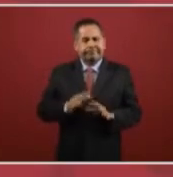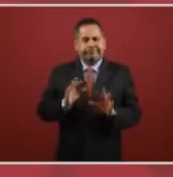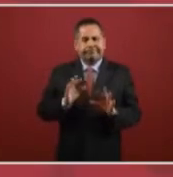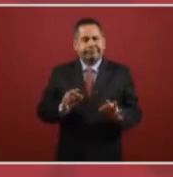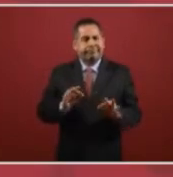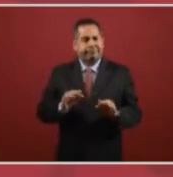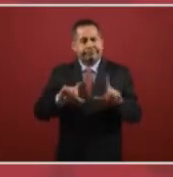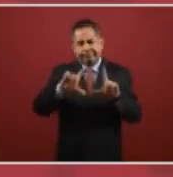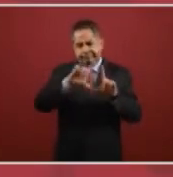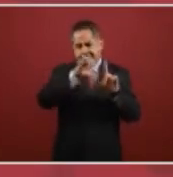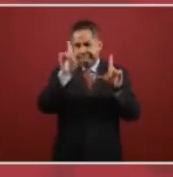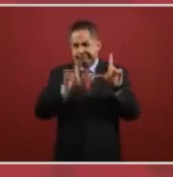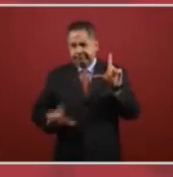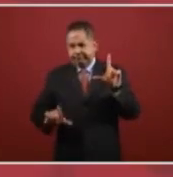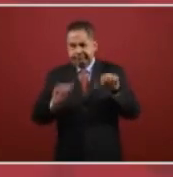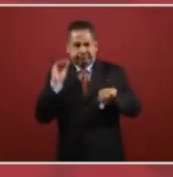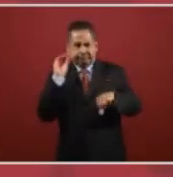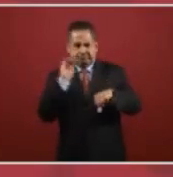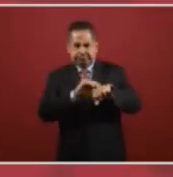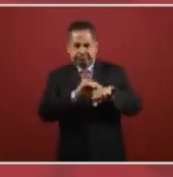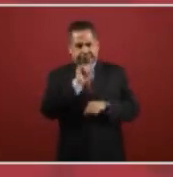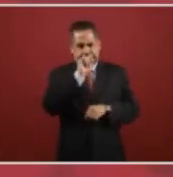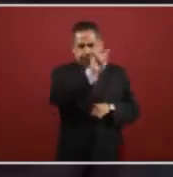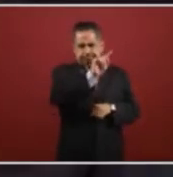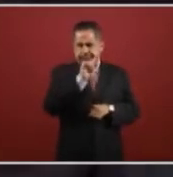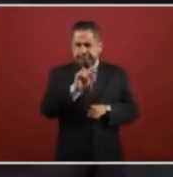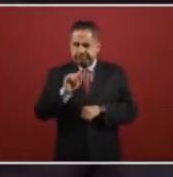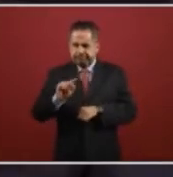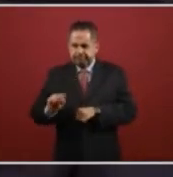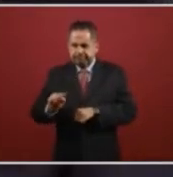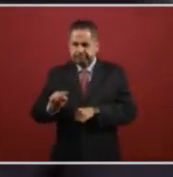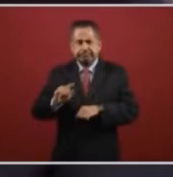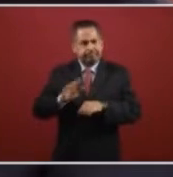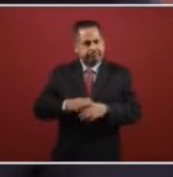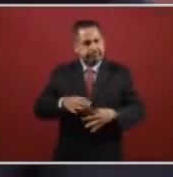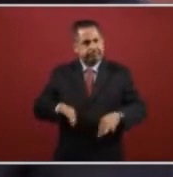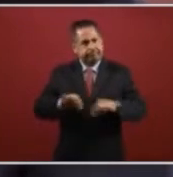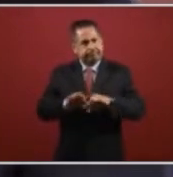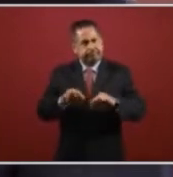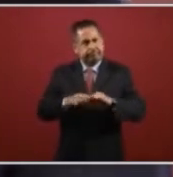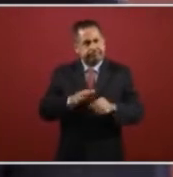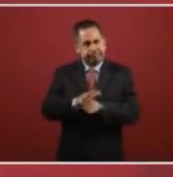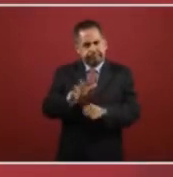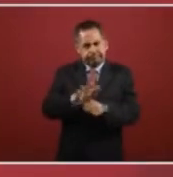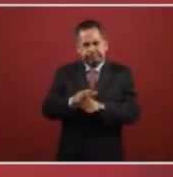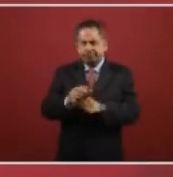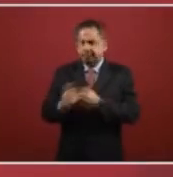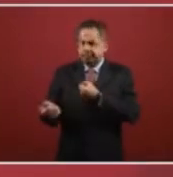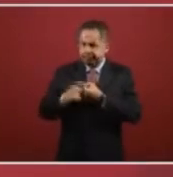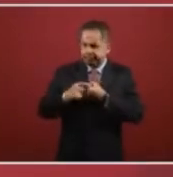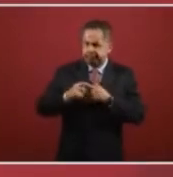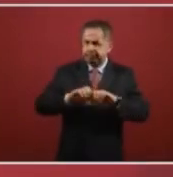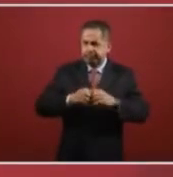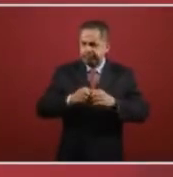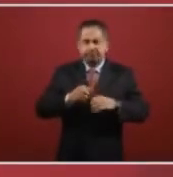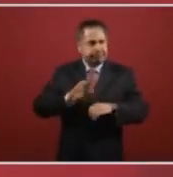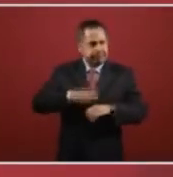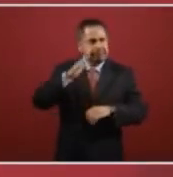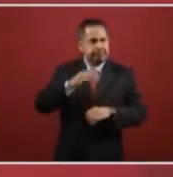that it should have presence in all the regions of the country, and that they have the units, enough